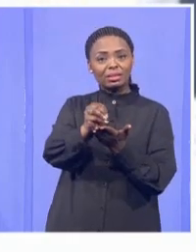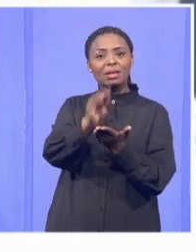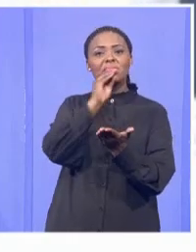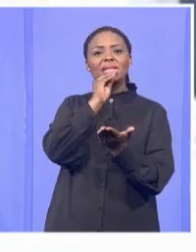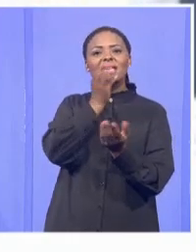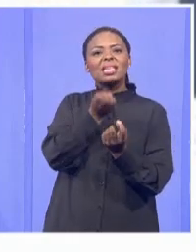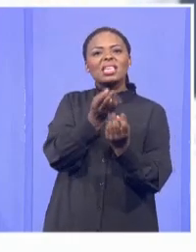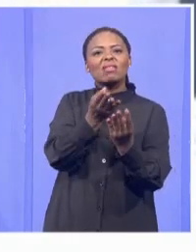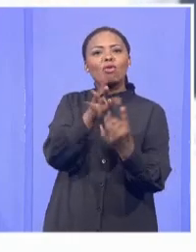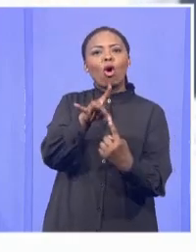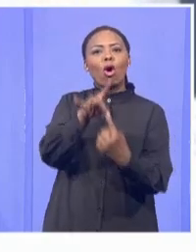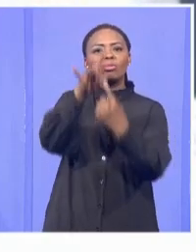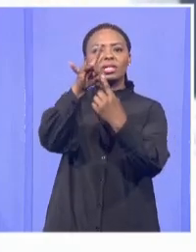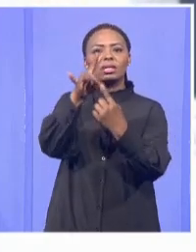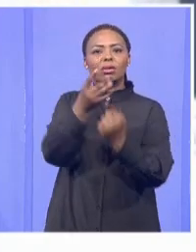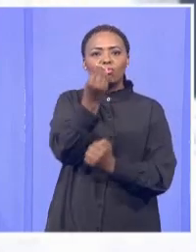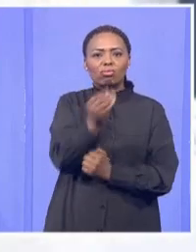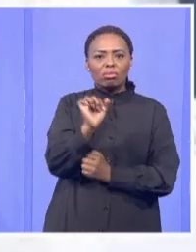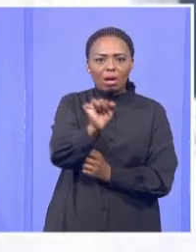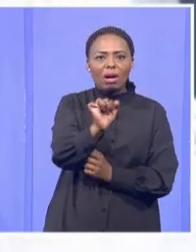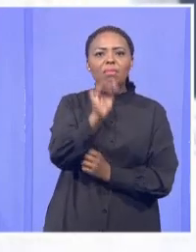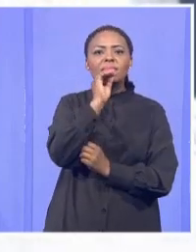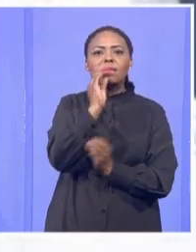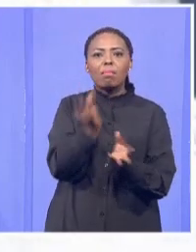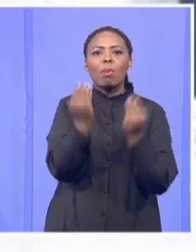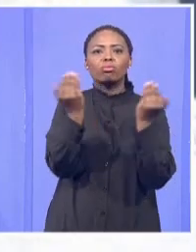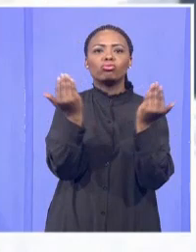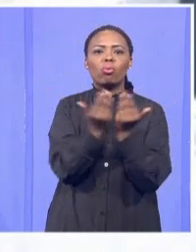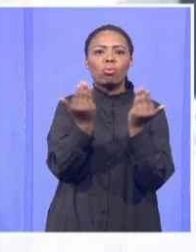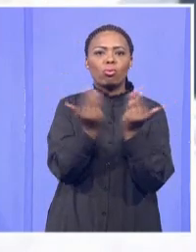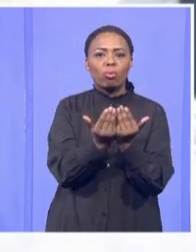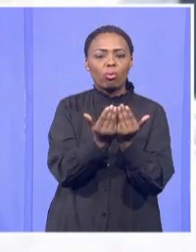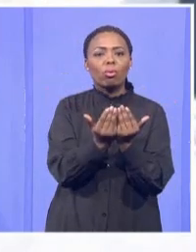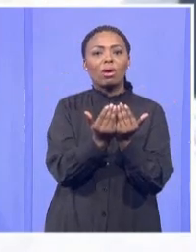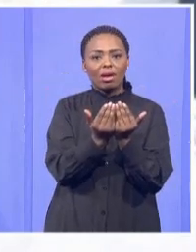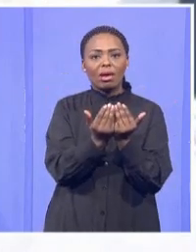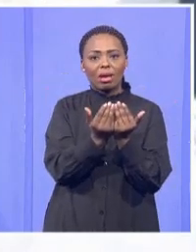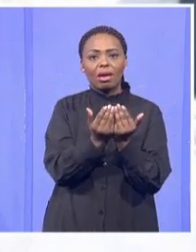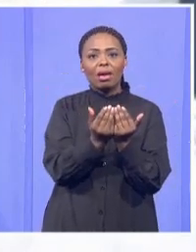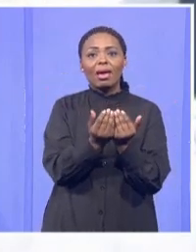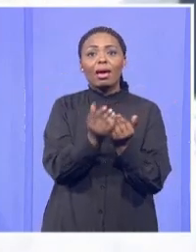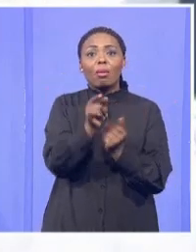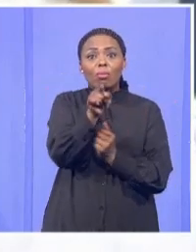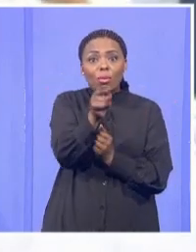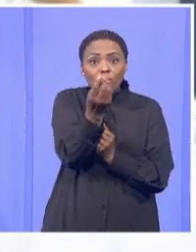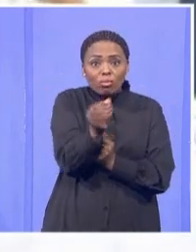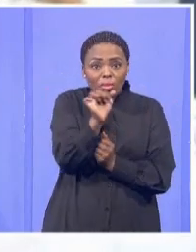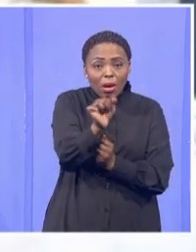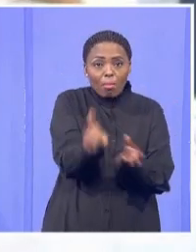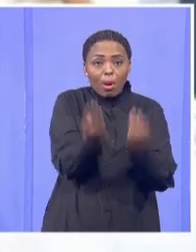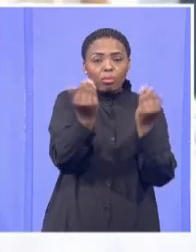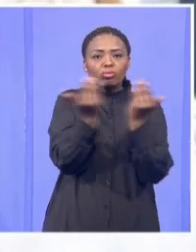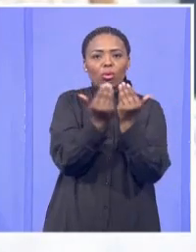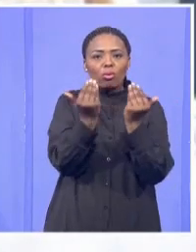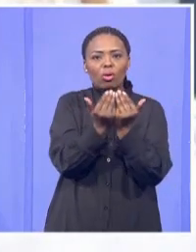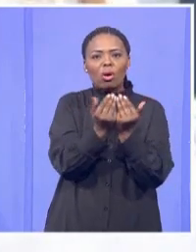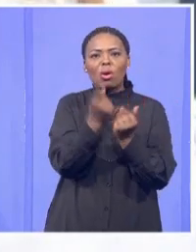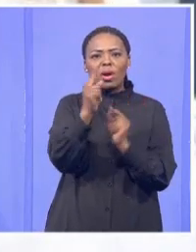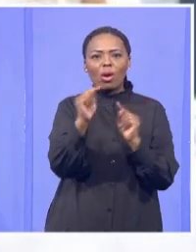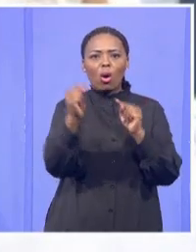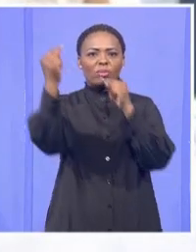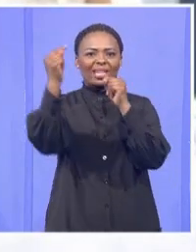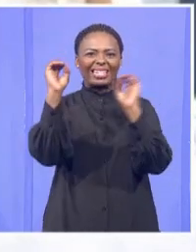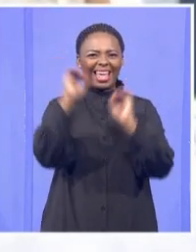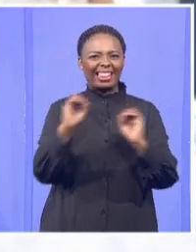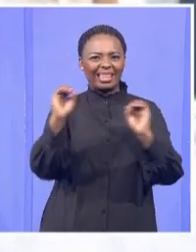that your child is placed. In the event that your child is placed and you do not object to the placement, you don't